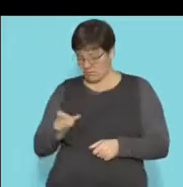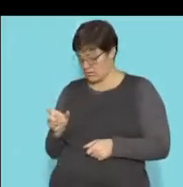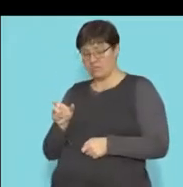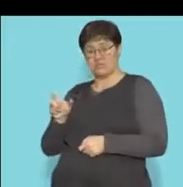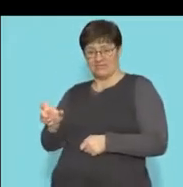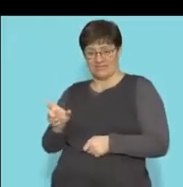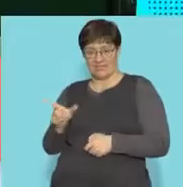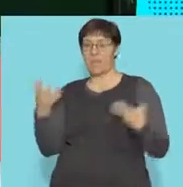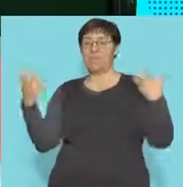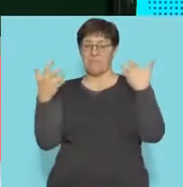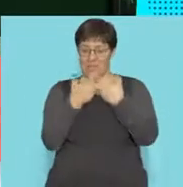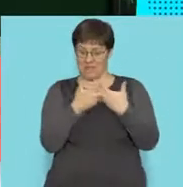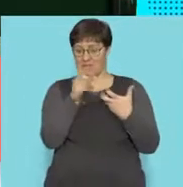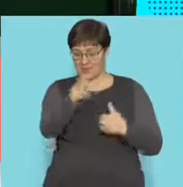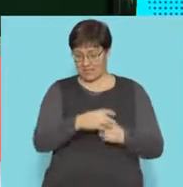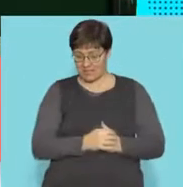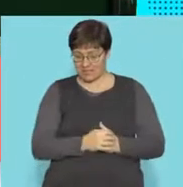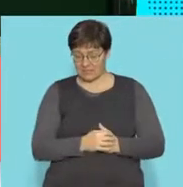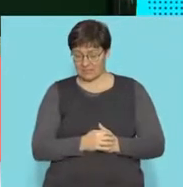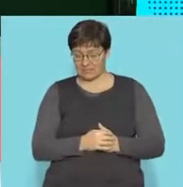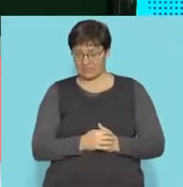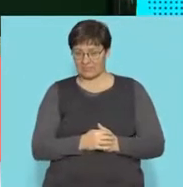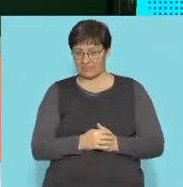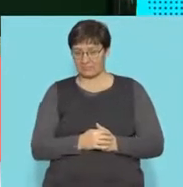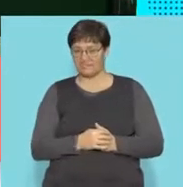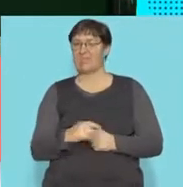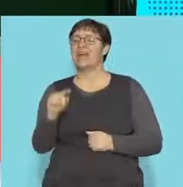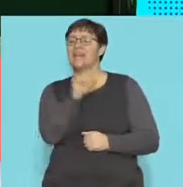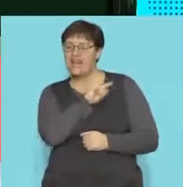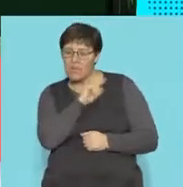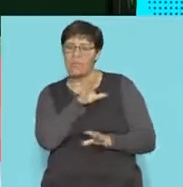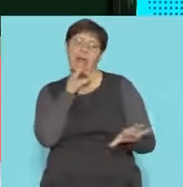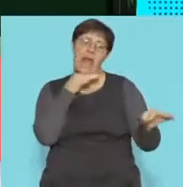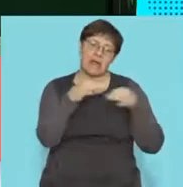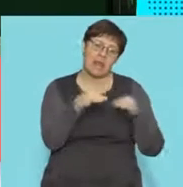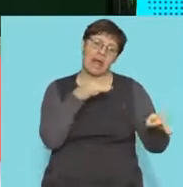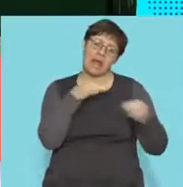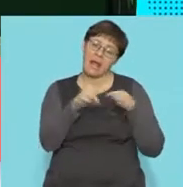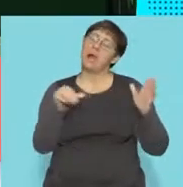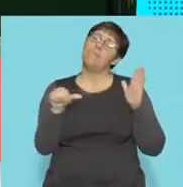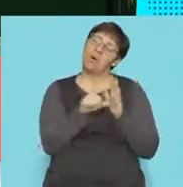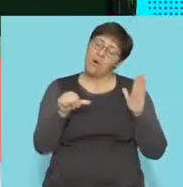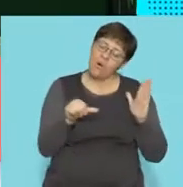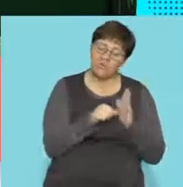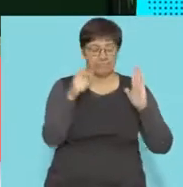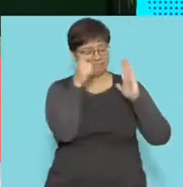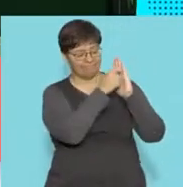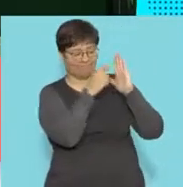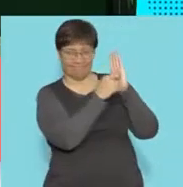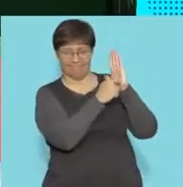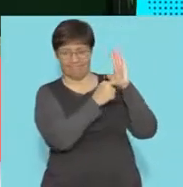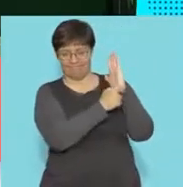to match a definition. And that's why I've been going on about keywords and keeping